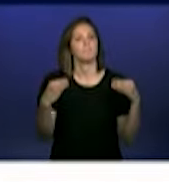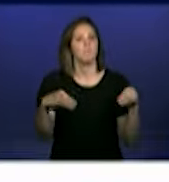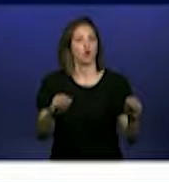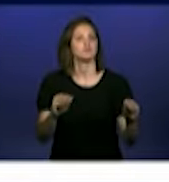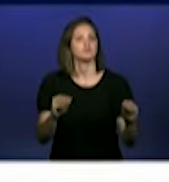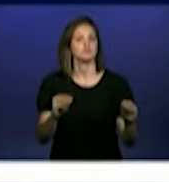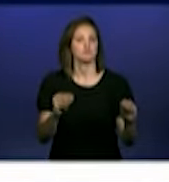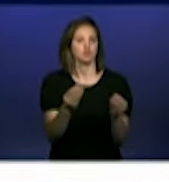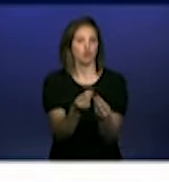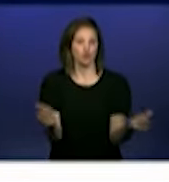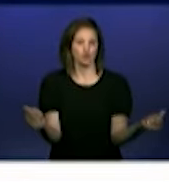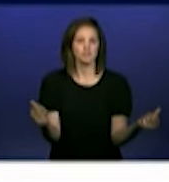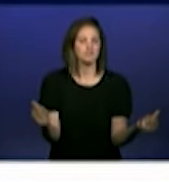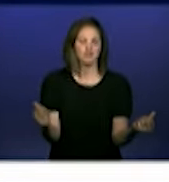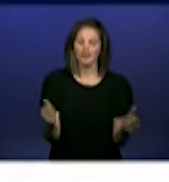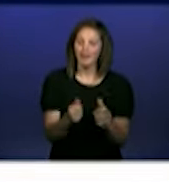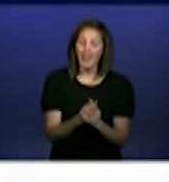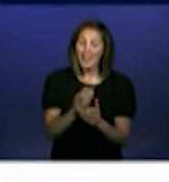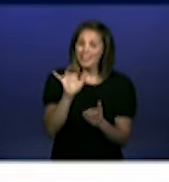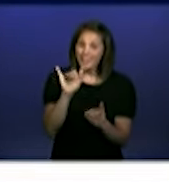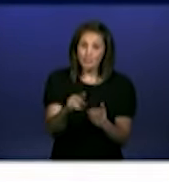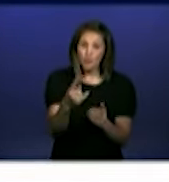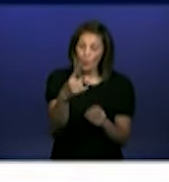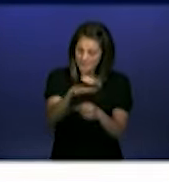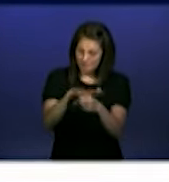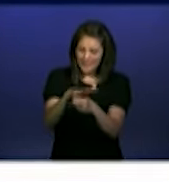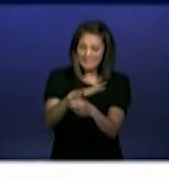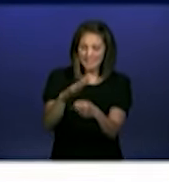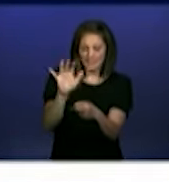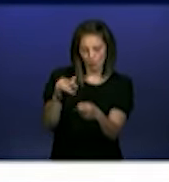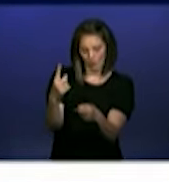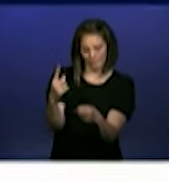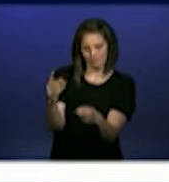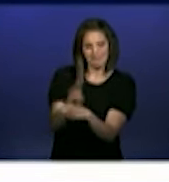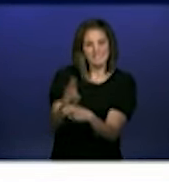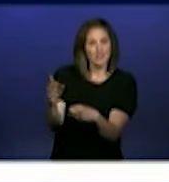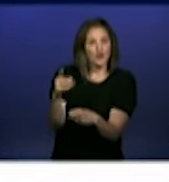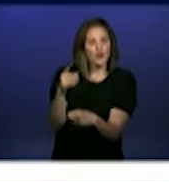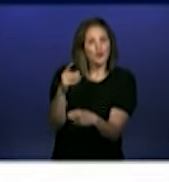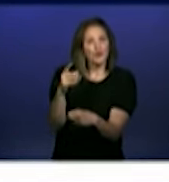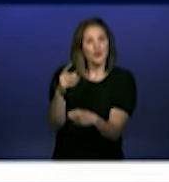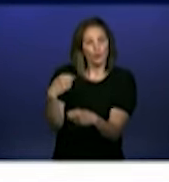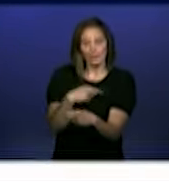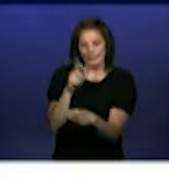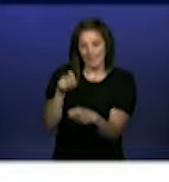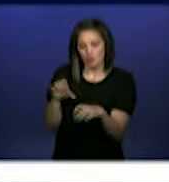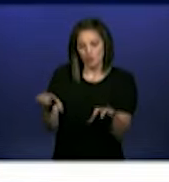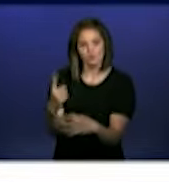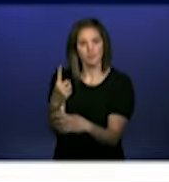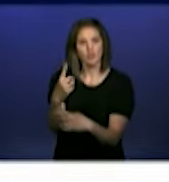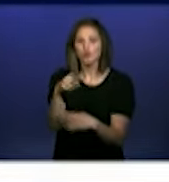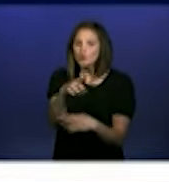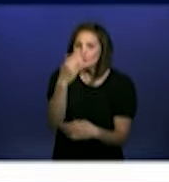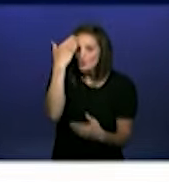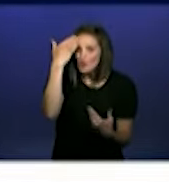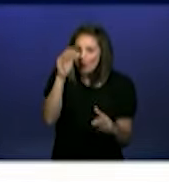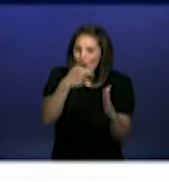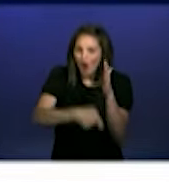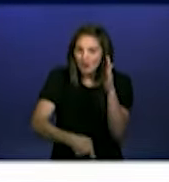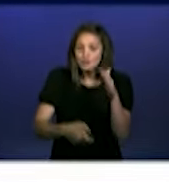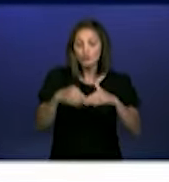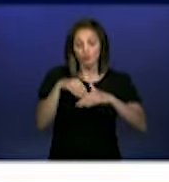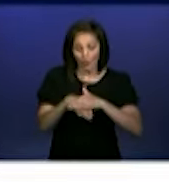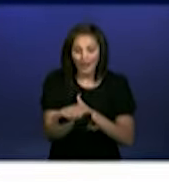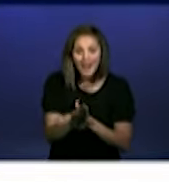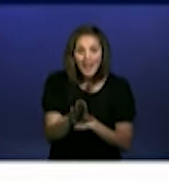space. You know, it's one of the few industries where you don't know, as a consumer, you really don't know the cost of